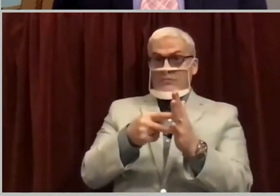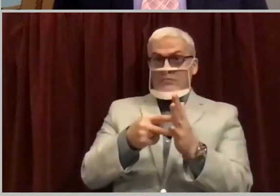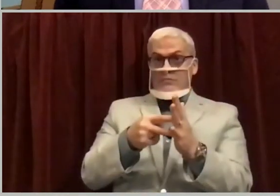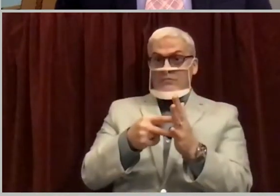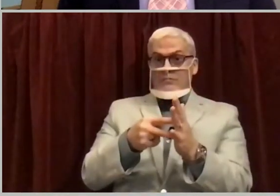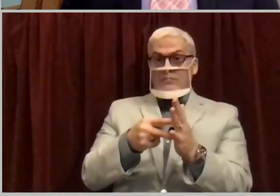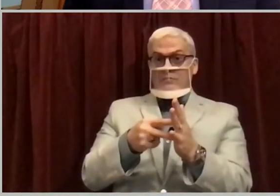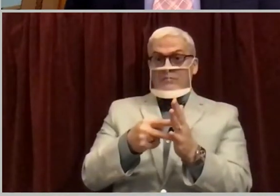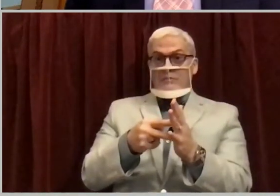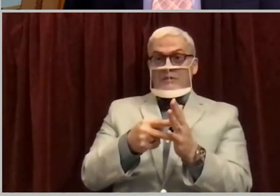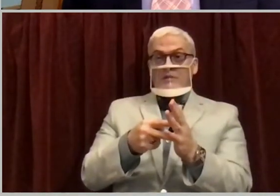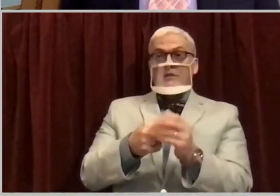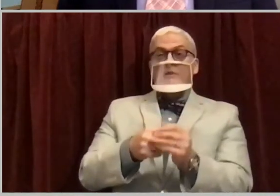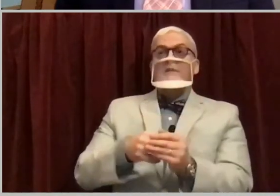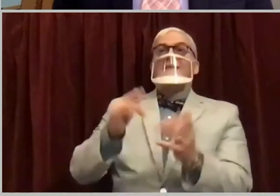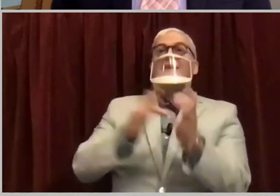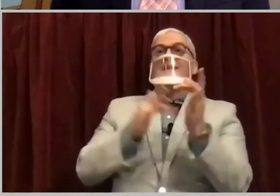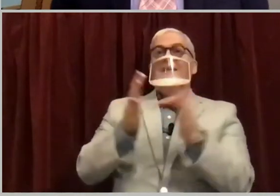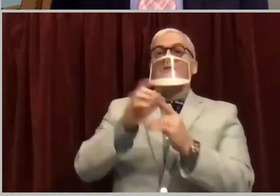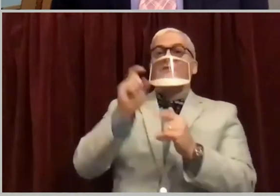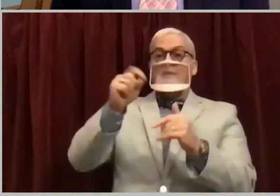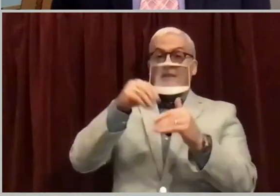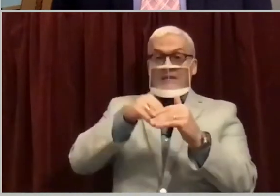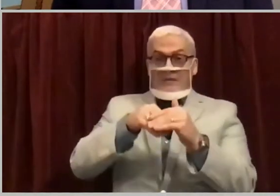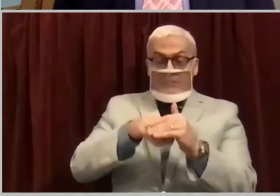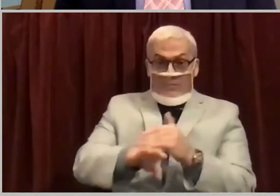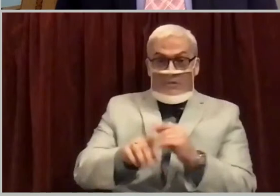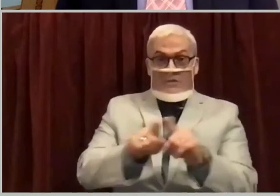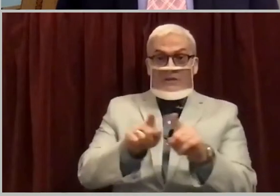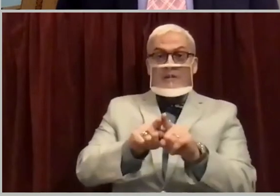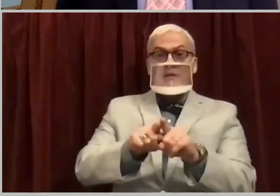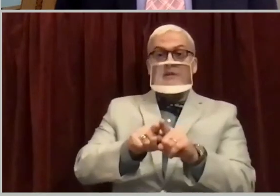didn't have to be born as a human to accomplish these things.